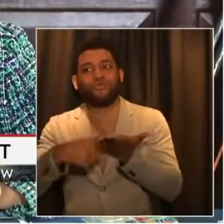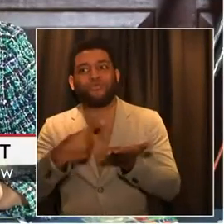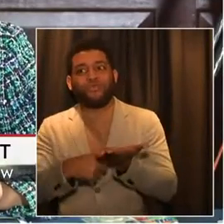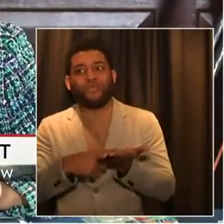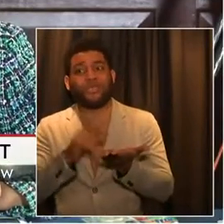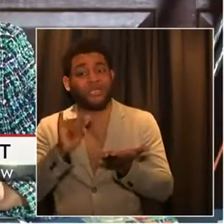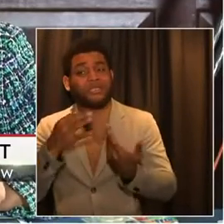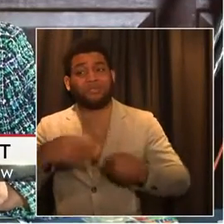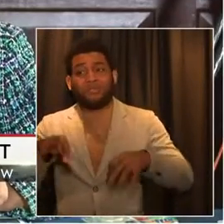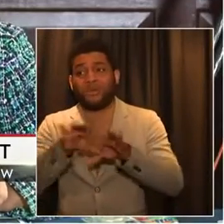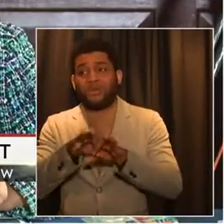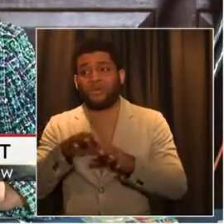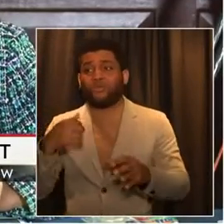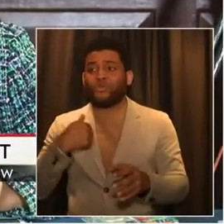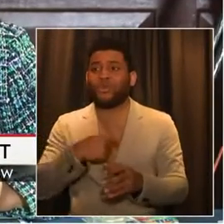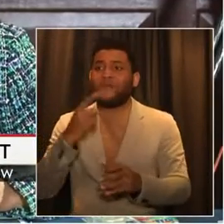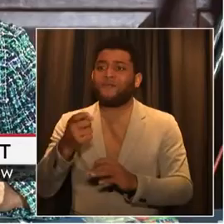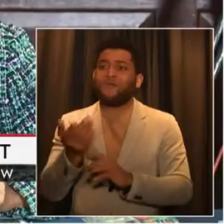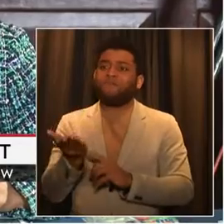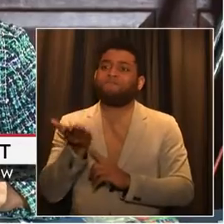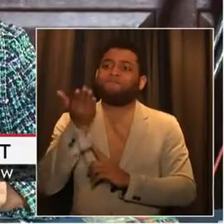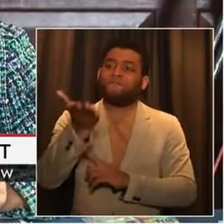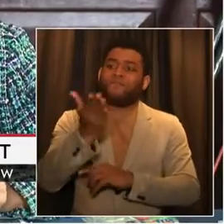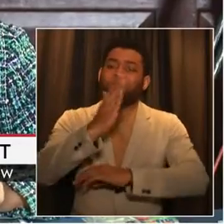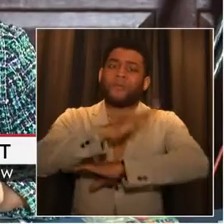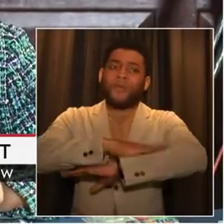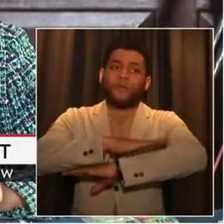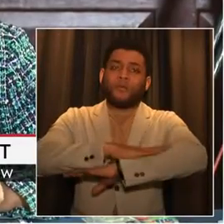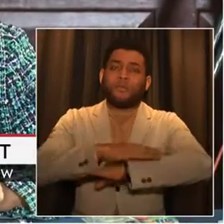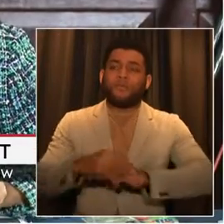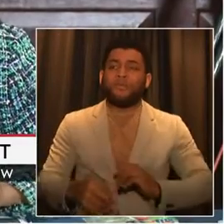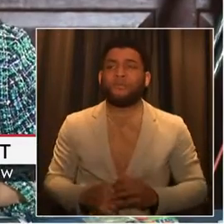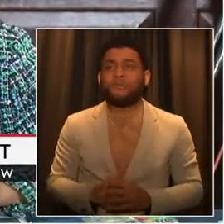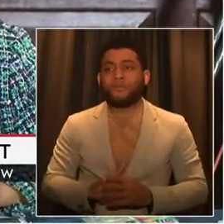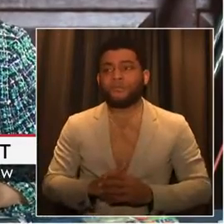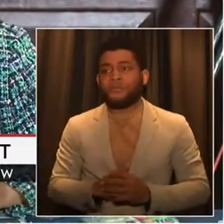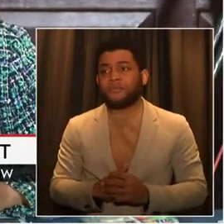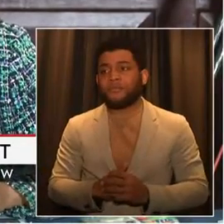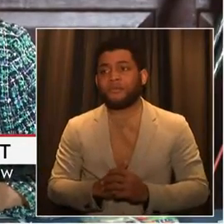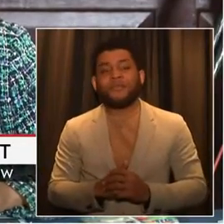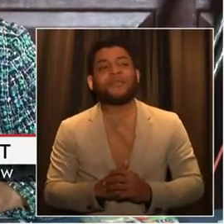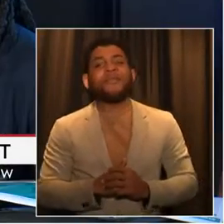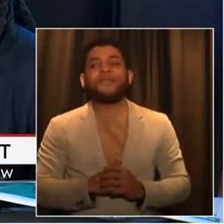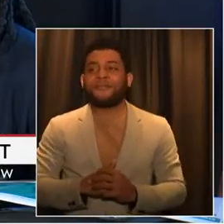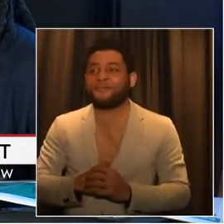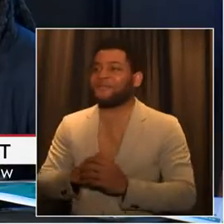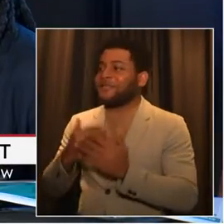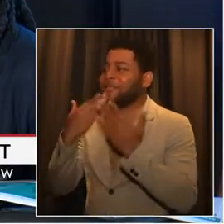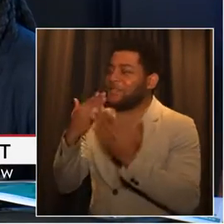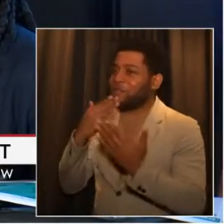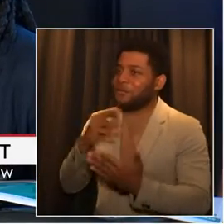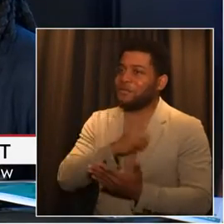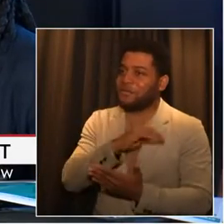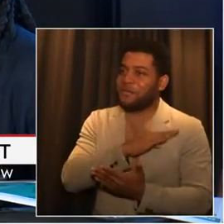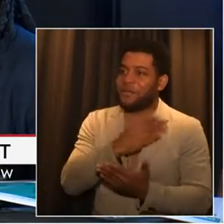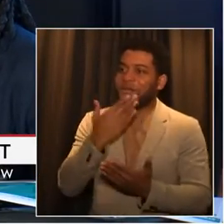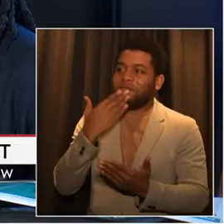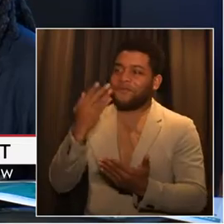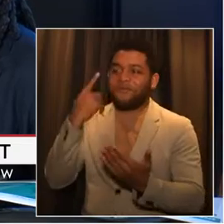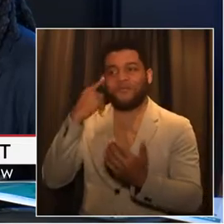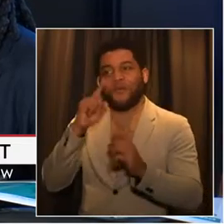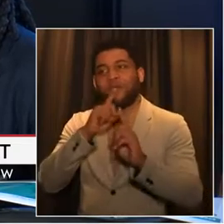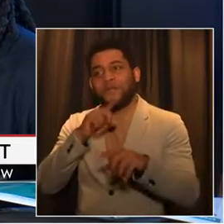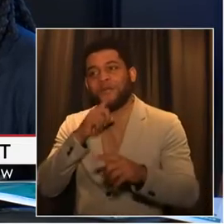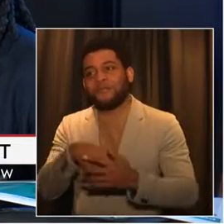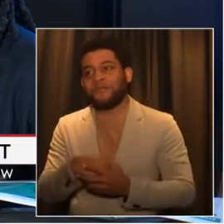we should put it on the table. Yeah, I just thank you, Mayor Bowser, for that response. Just want to note on the CBE,